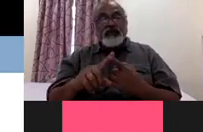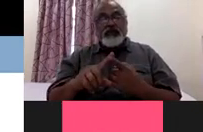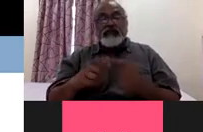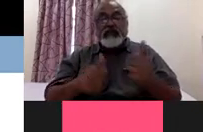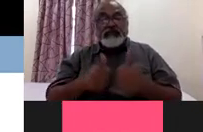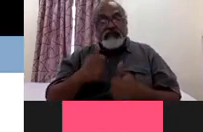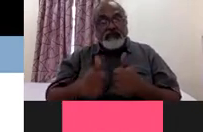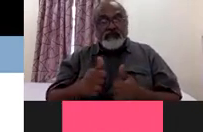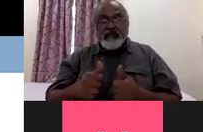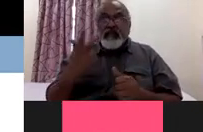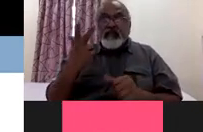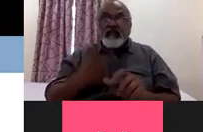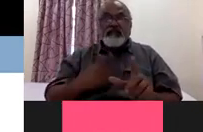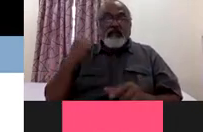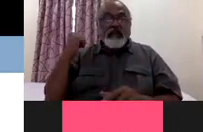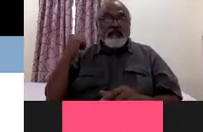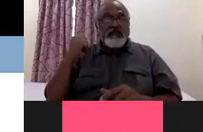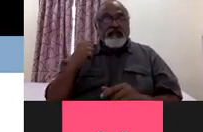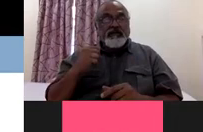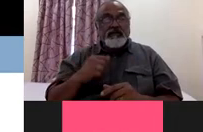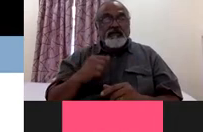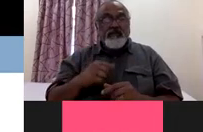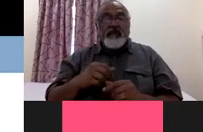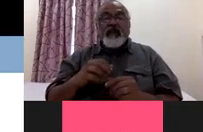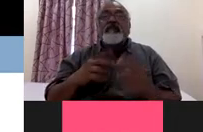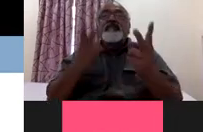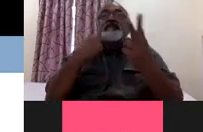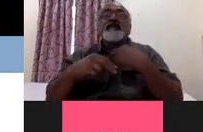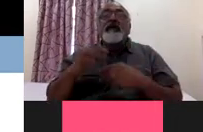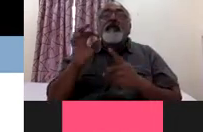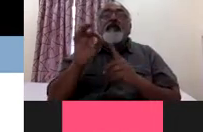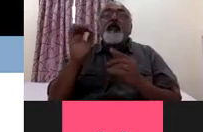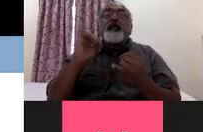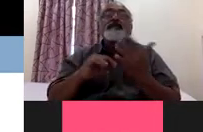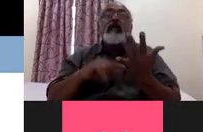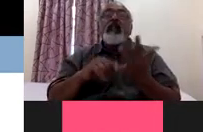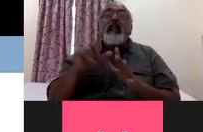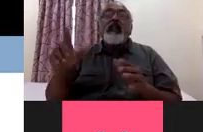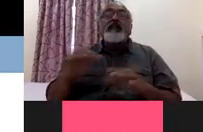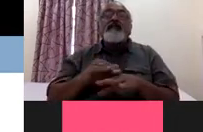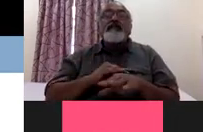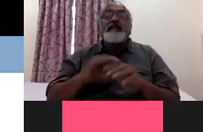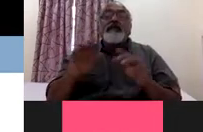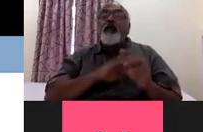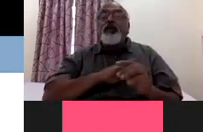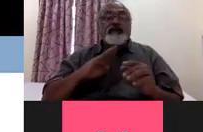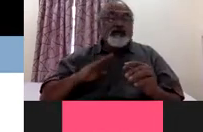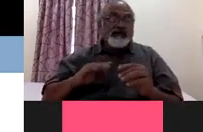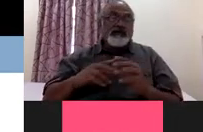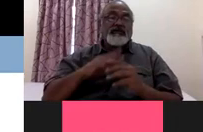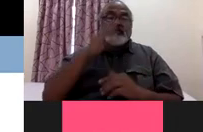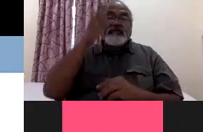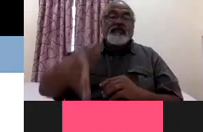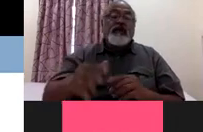back. I visited the Postal Service Board when they were conducting test for the first level